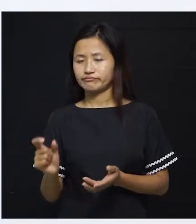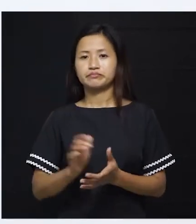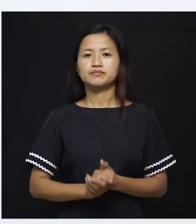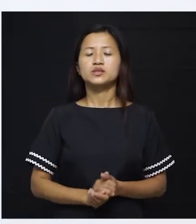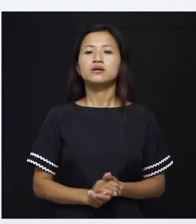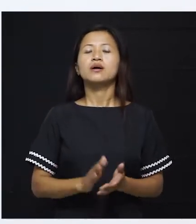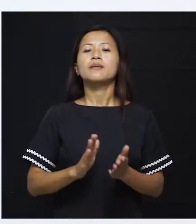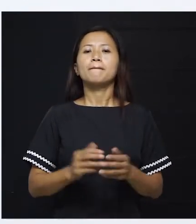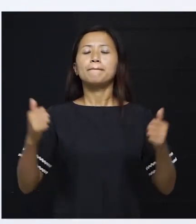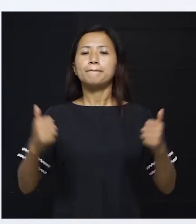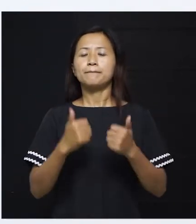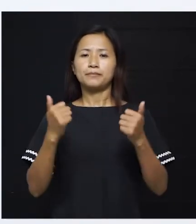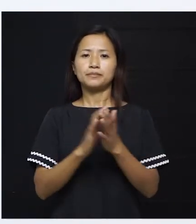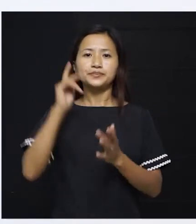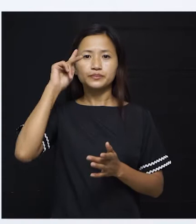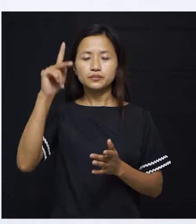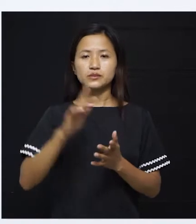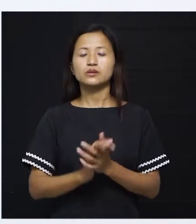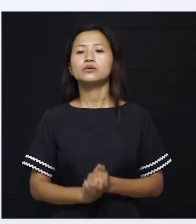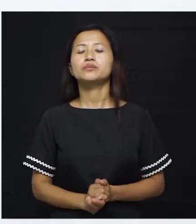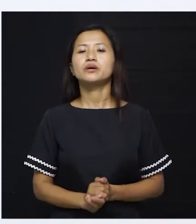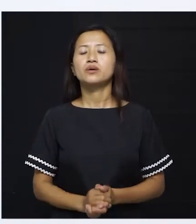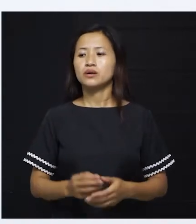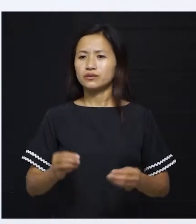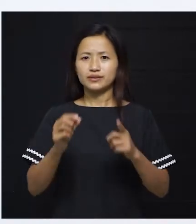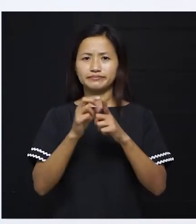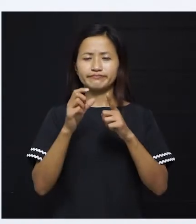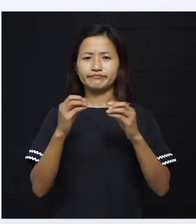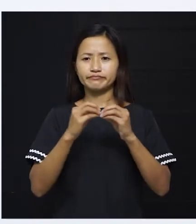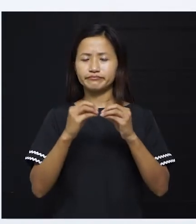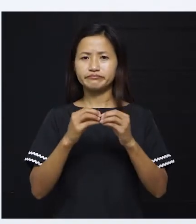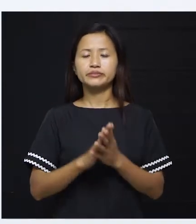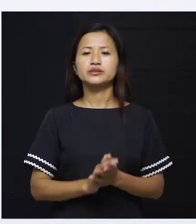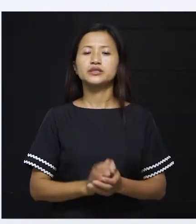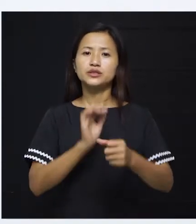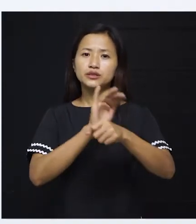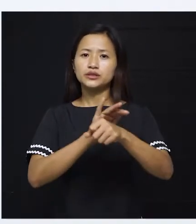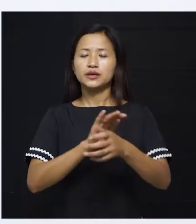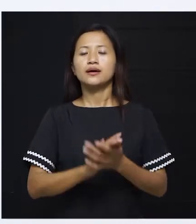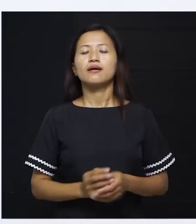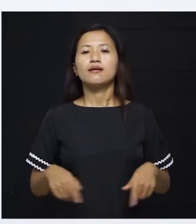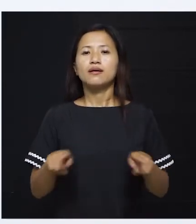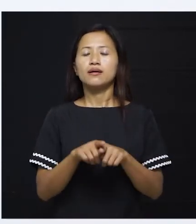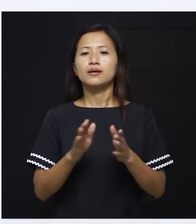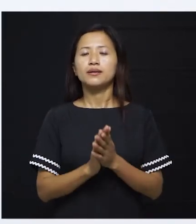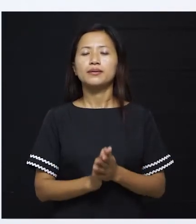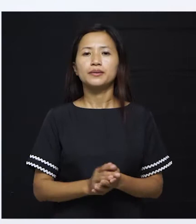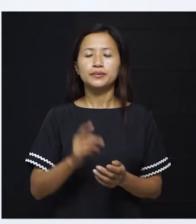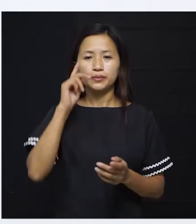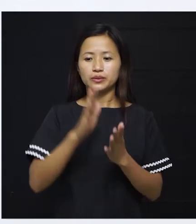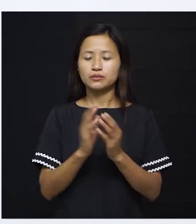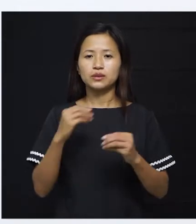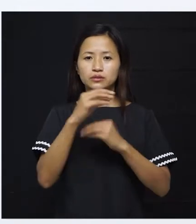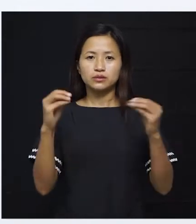of Kohima, where the British and the Indians, they also involved with the Nagas, and then there was a war among them.